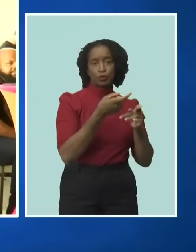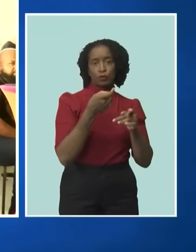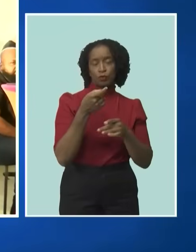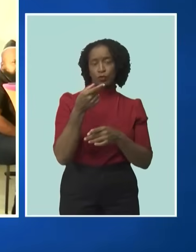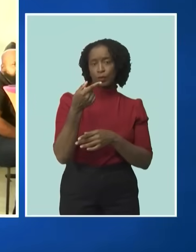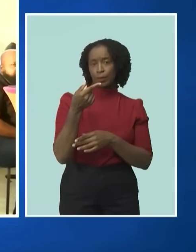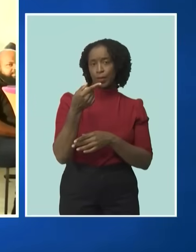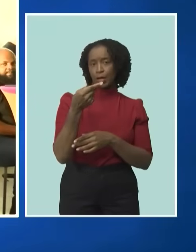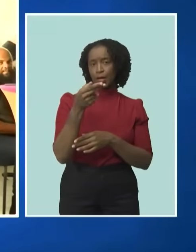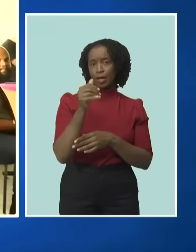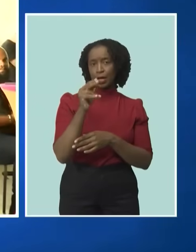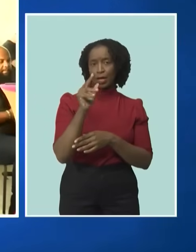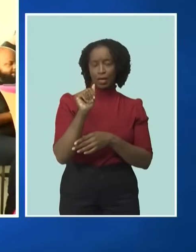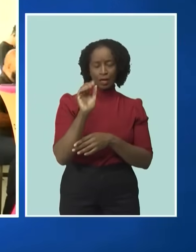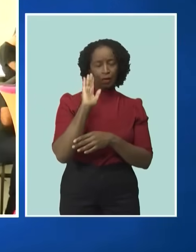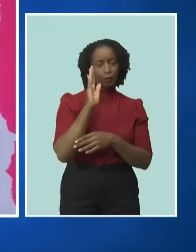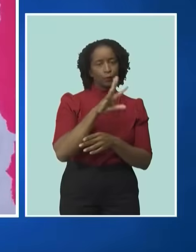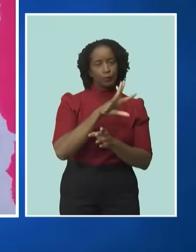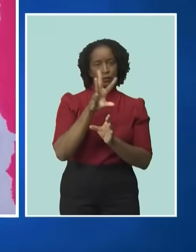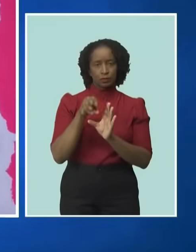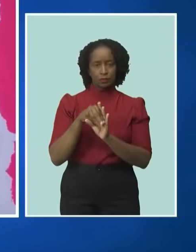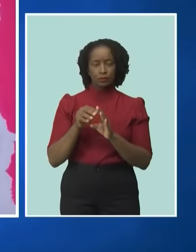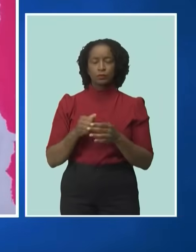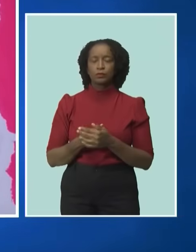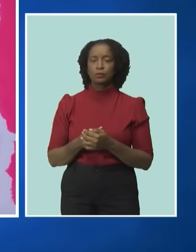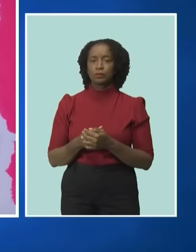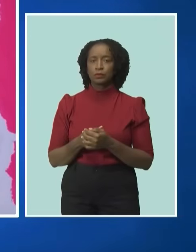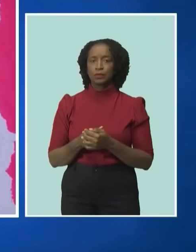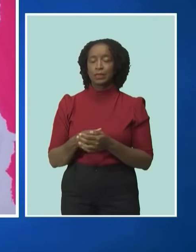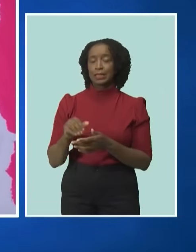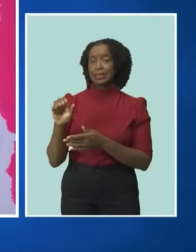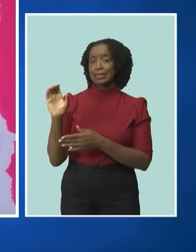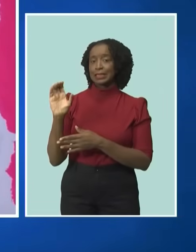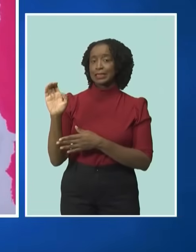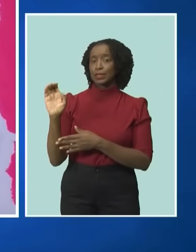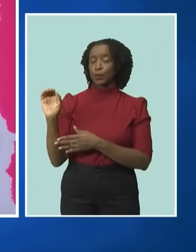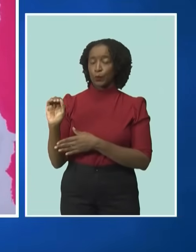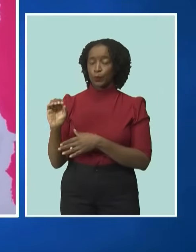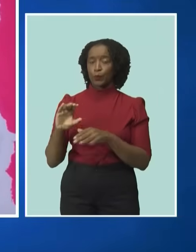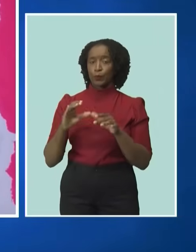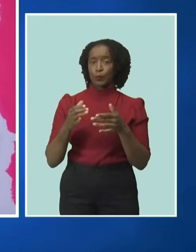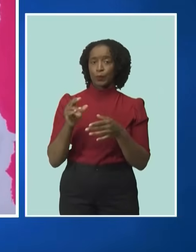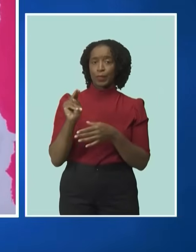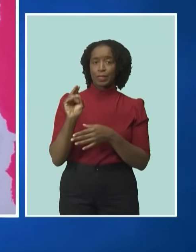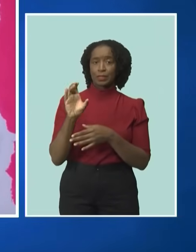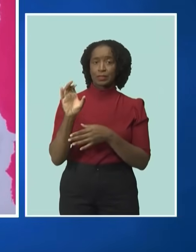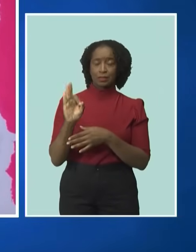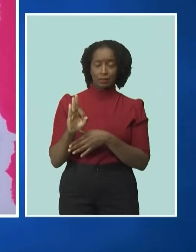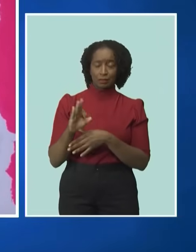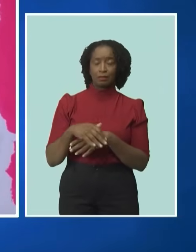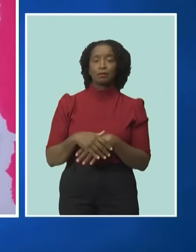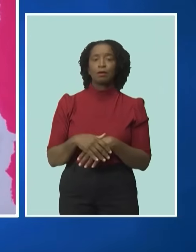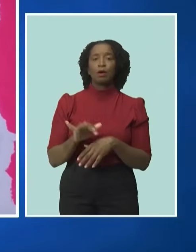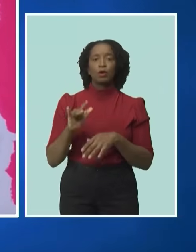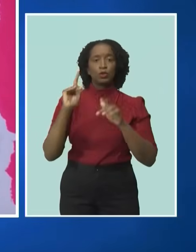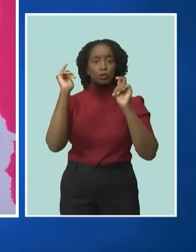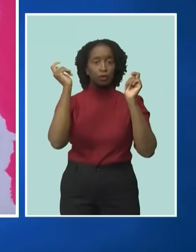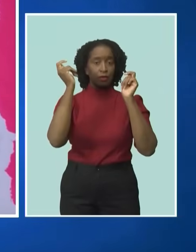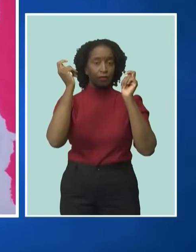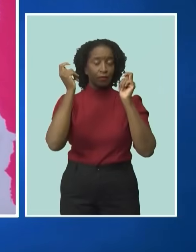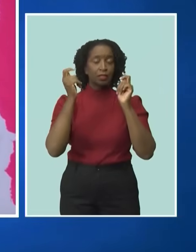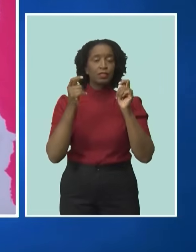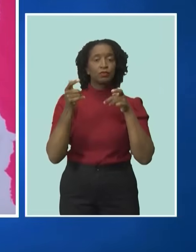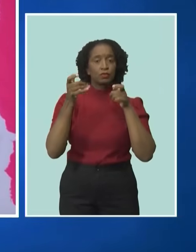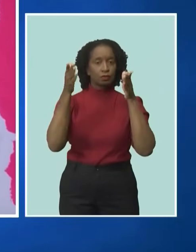here. Chief Executive Officer of the National Cultural Foundation and the Carifesta 15 Festival Director, Cara